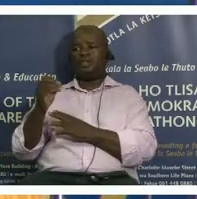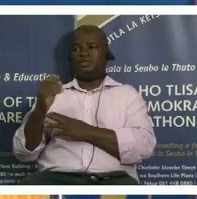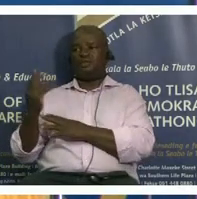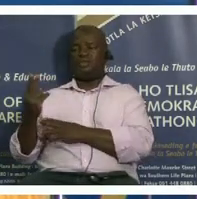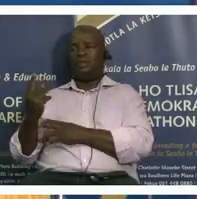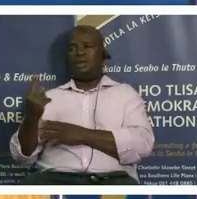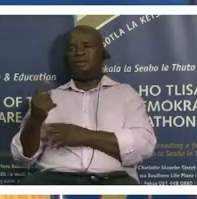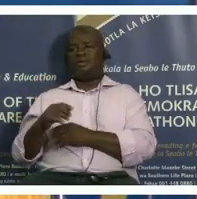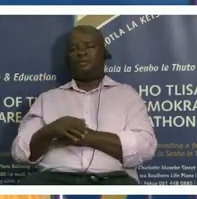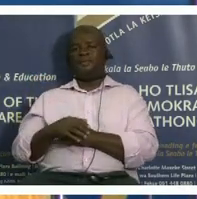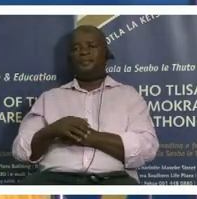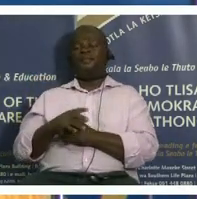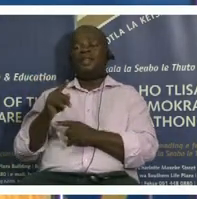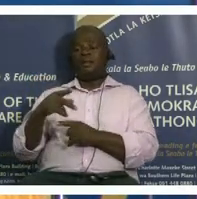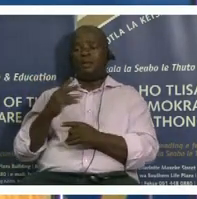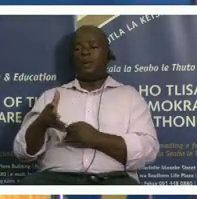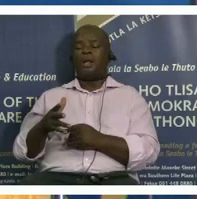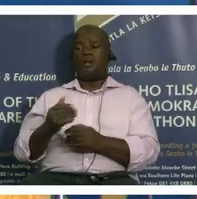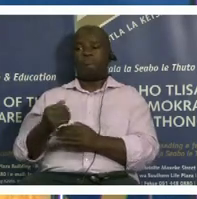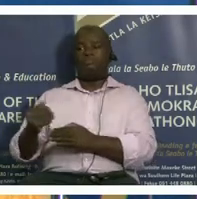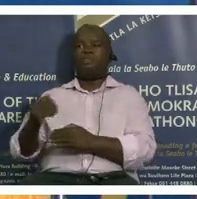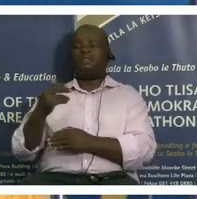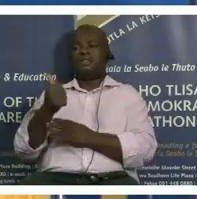and will be extended to